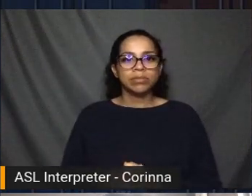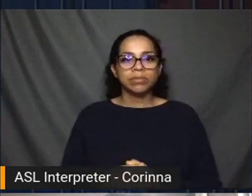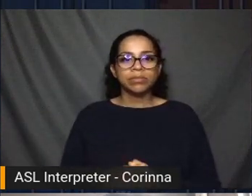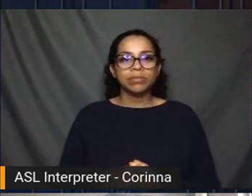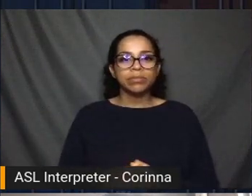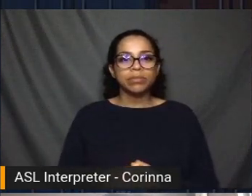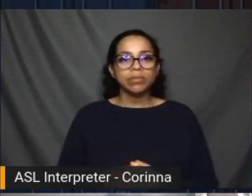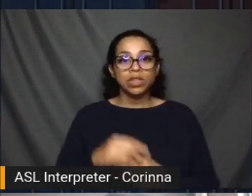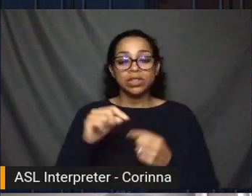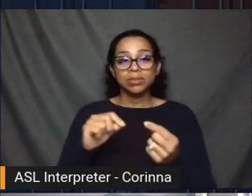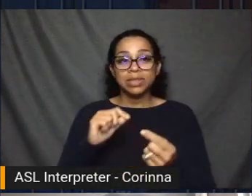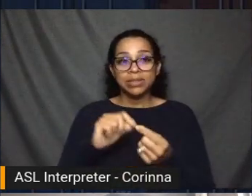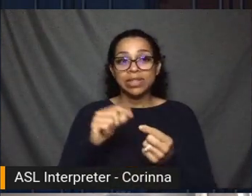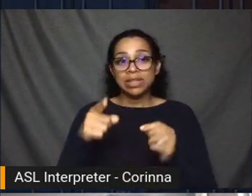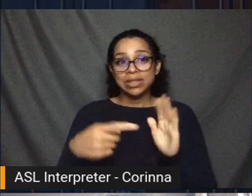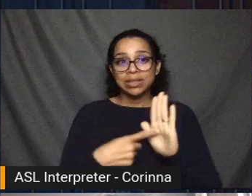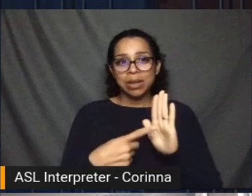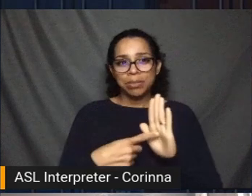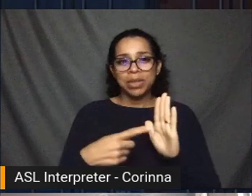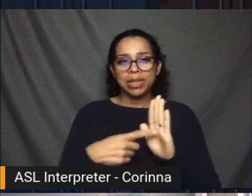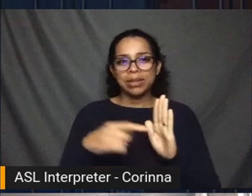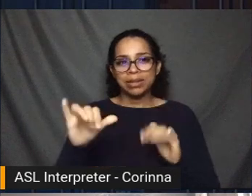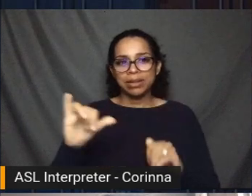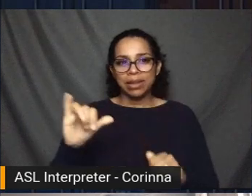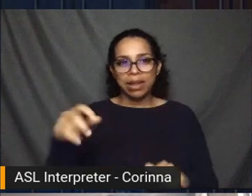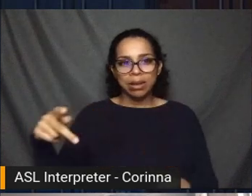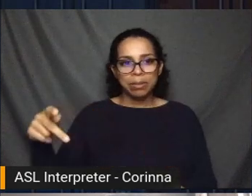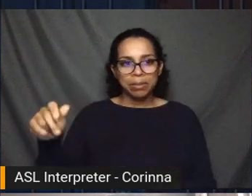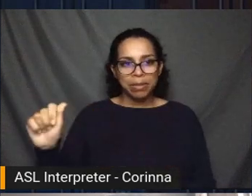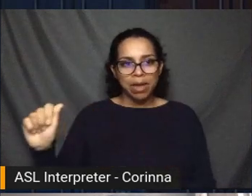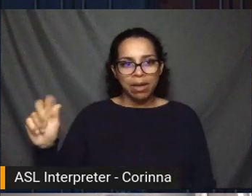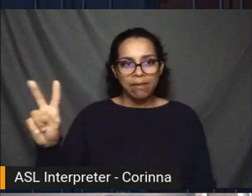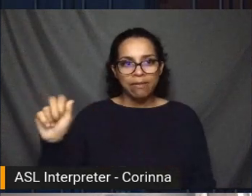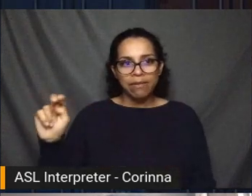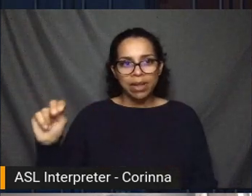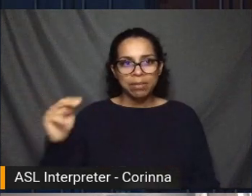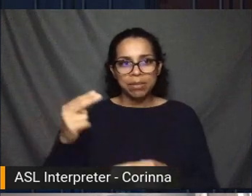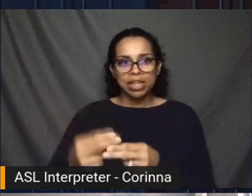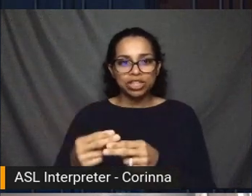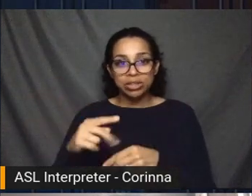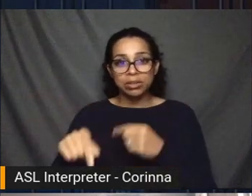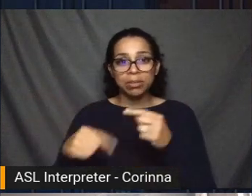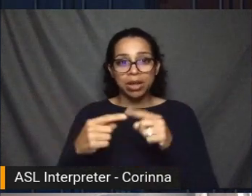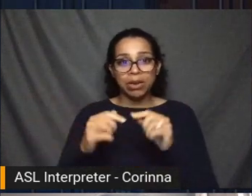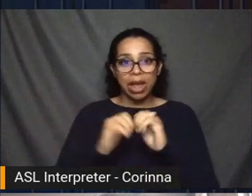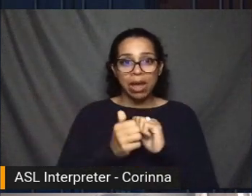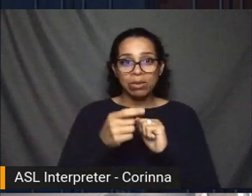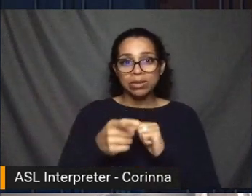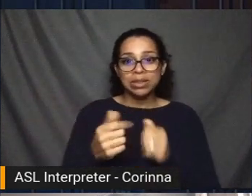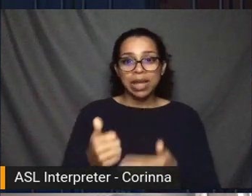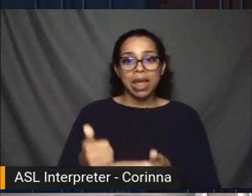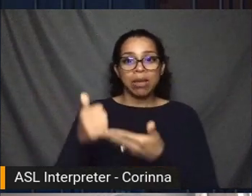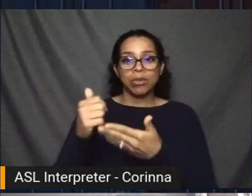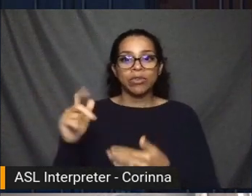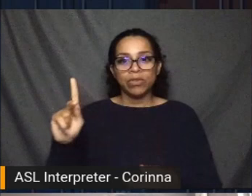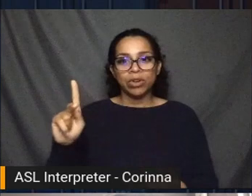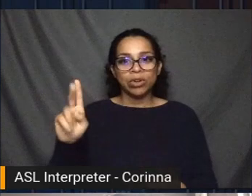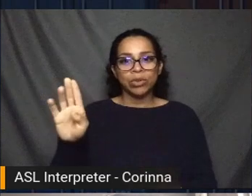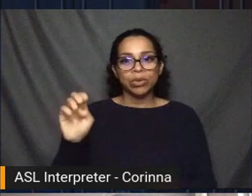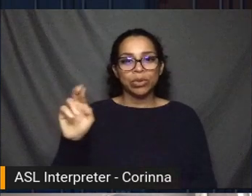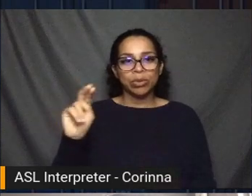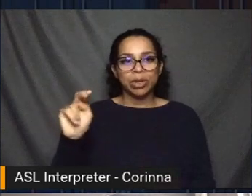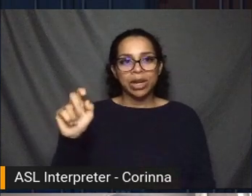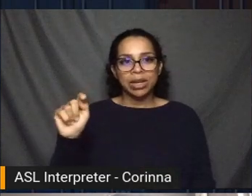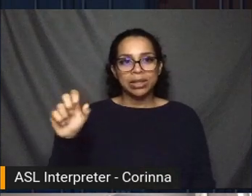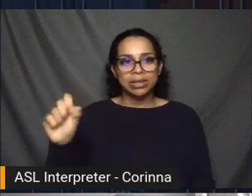specifically, this demo, like Pavan mentioned, is focused around how cdk8s can help you with Kubernetes version upgrades. So setting the